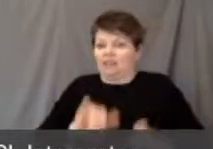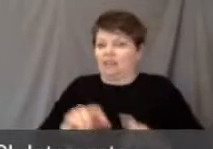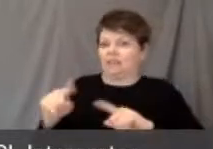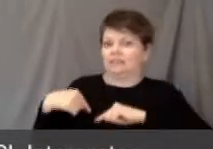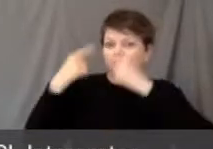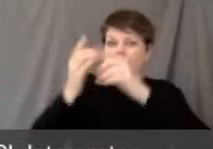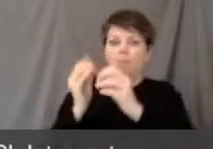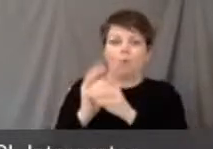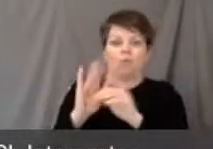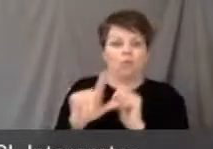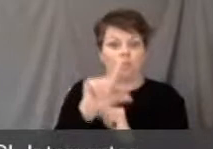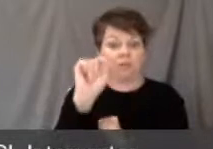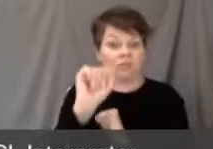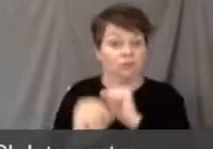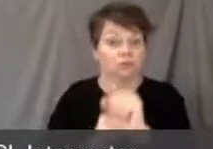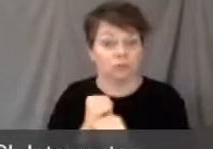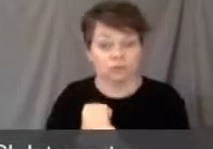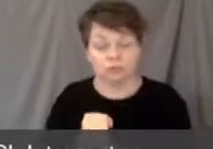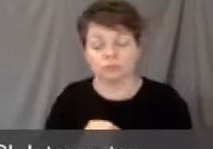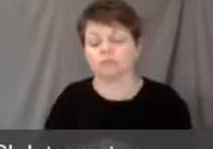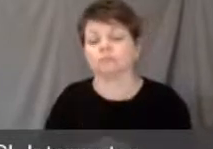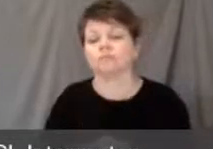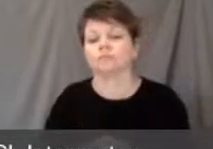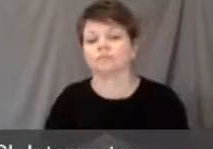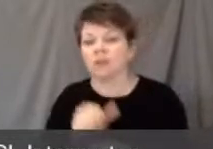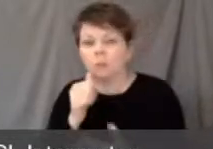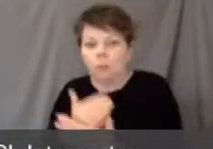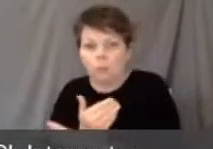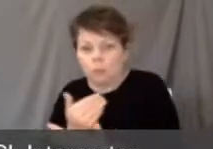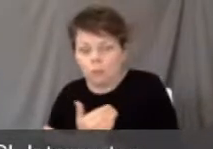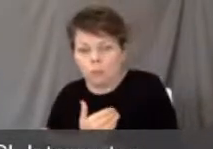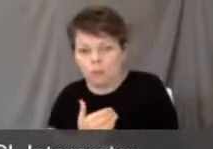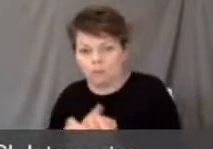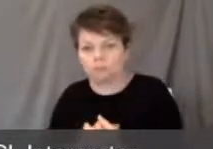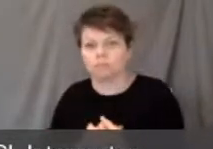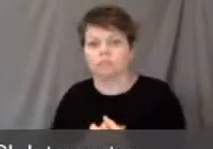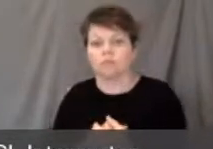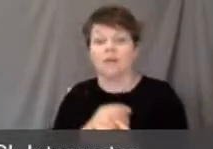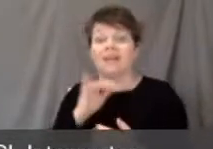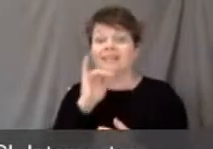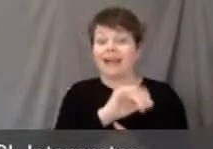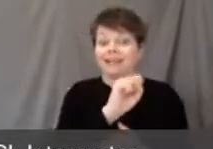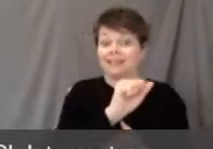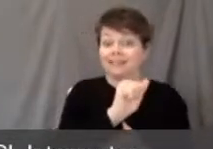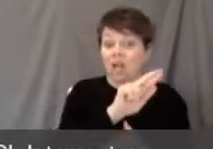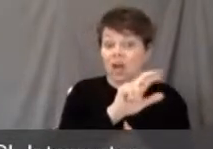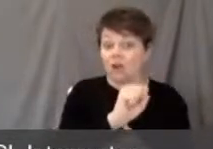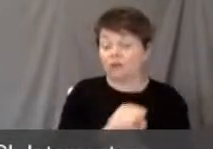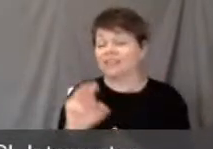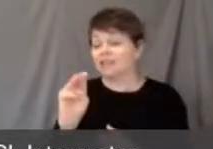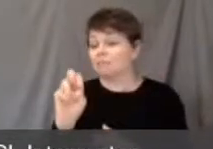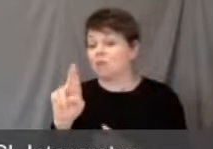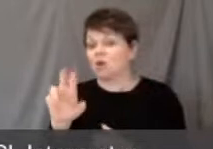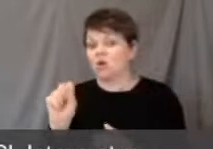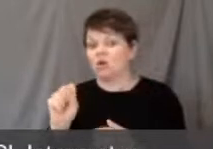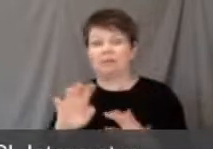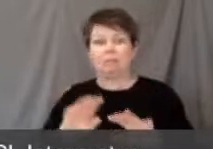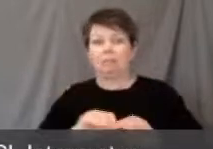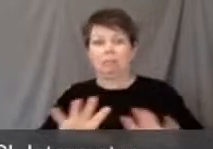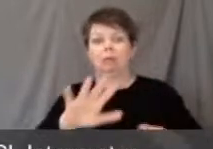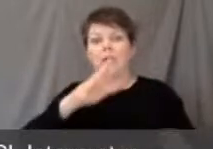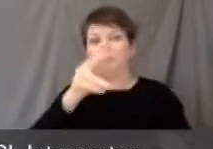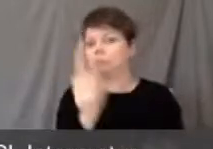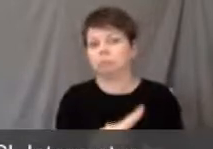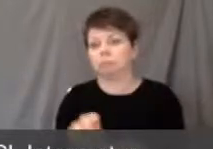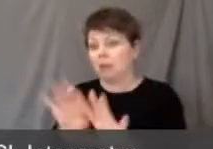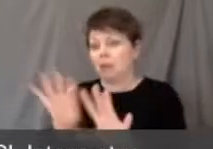ago. Those outbreaks ended up not being very substantial on humans, thankfully. So they